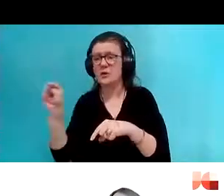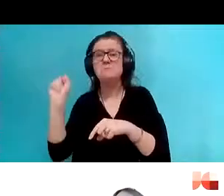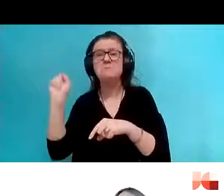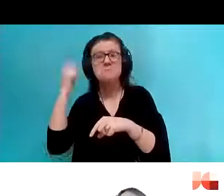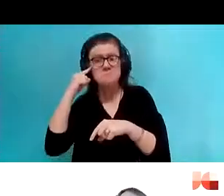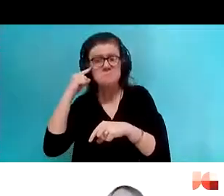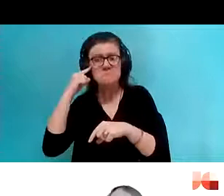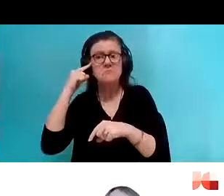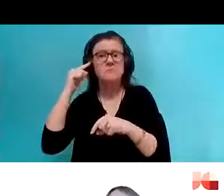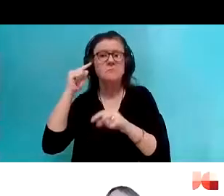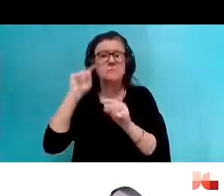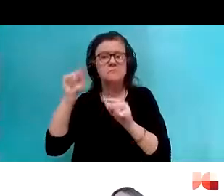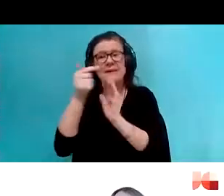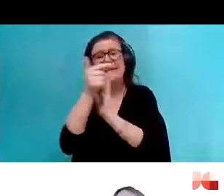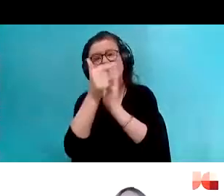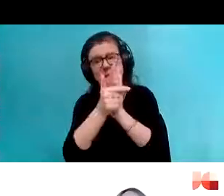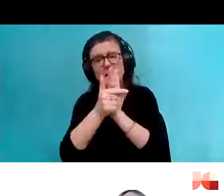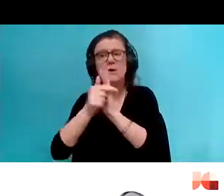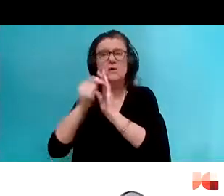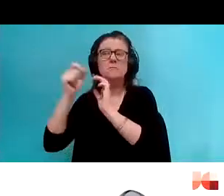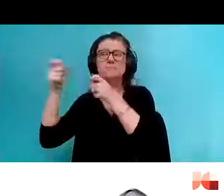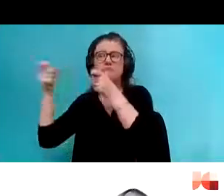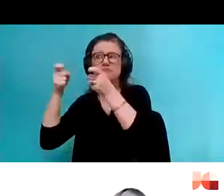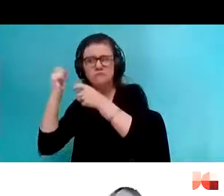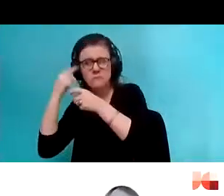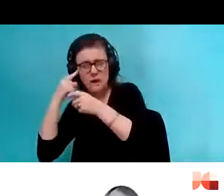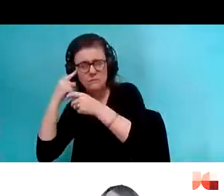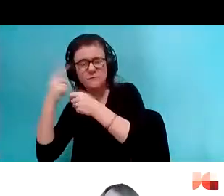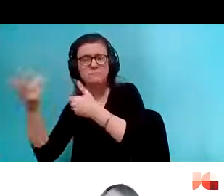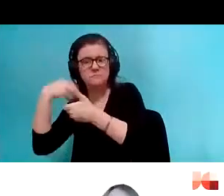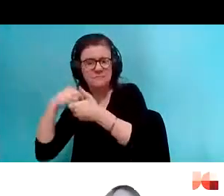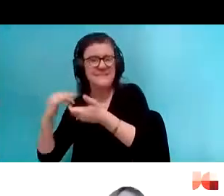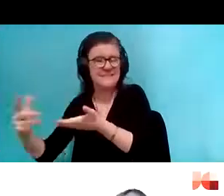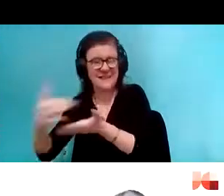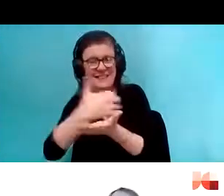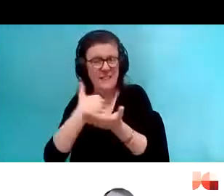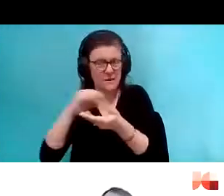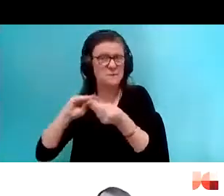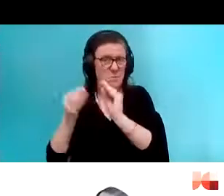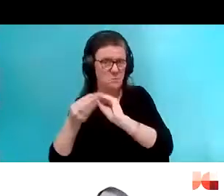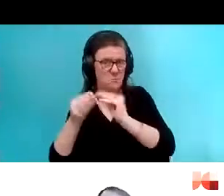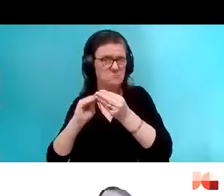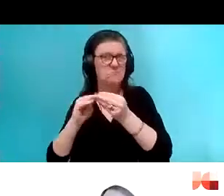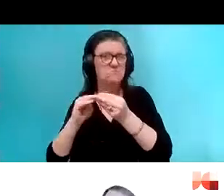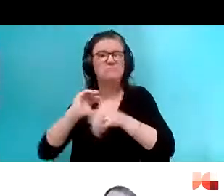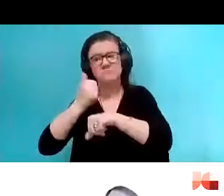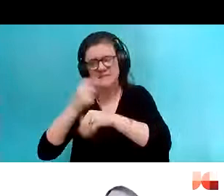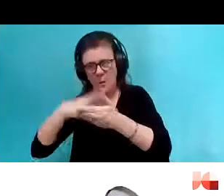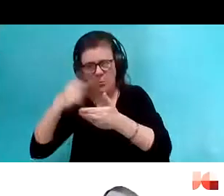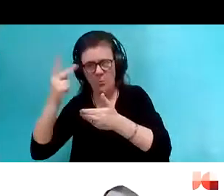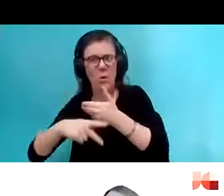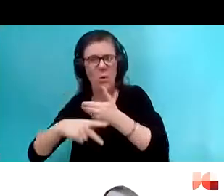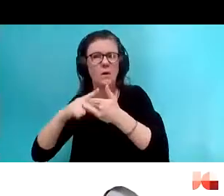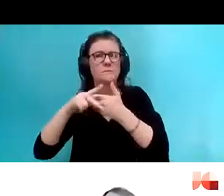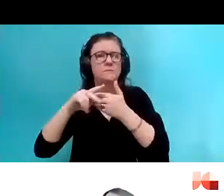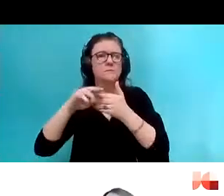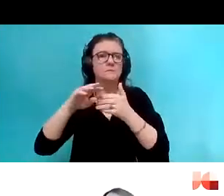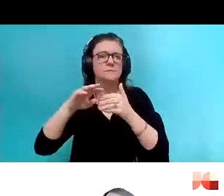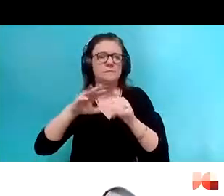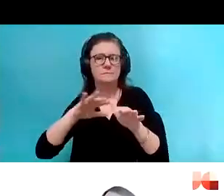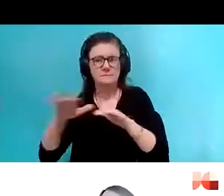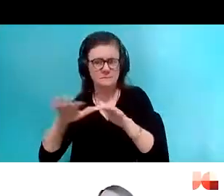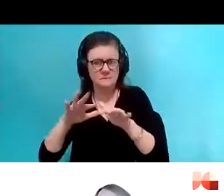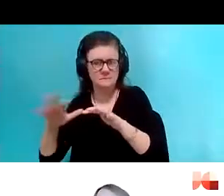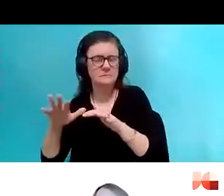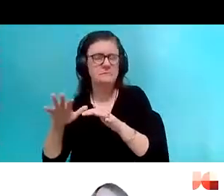have legal and governance requirements to collect and facilitate programs and collect data on people